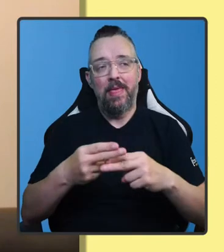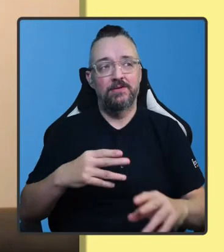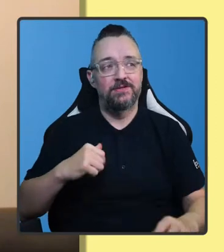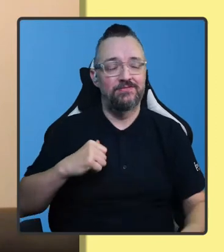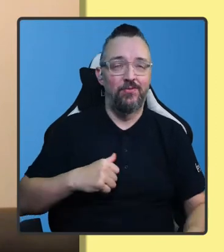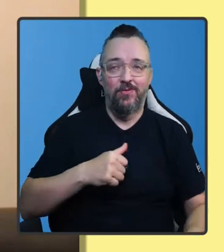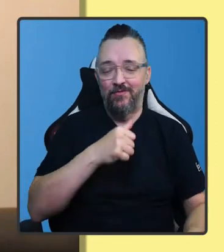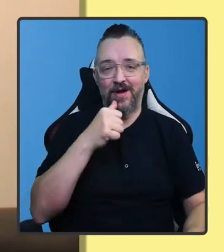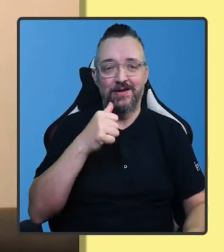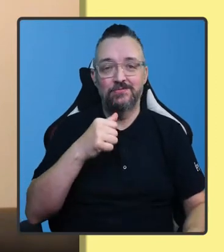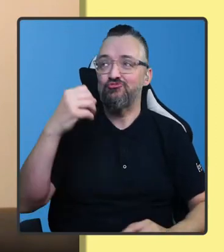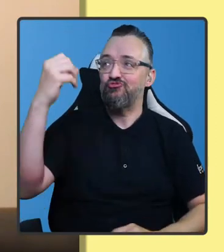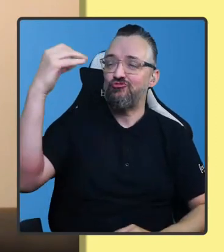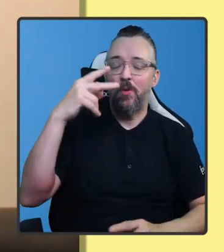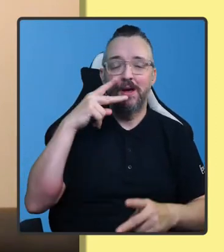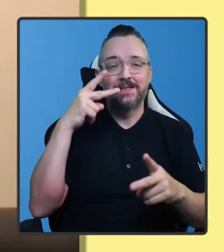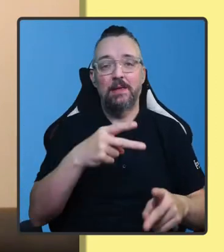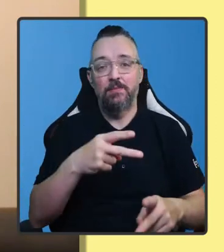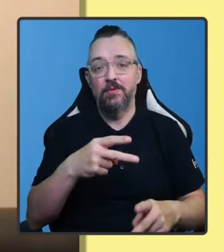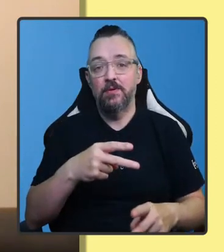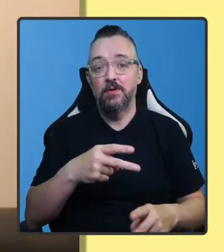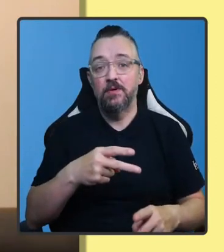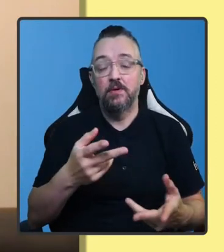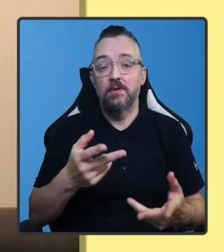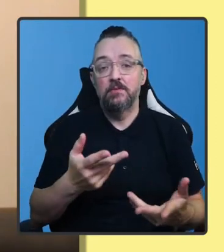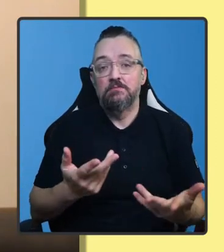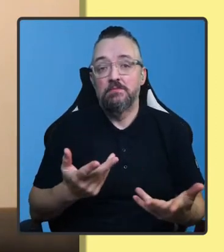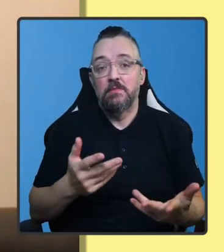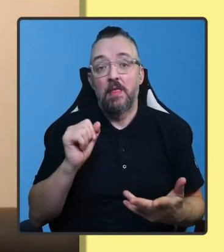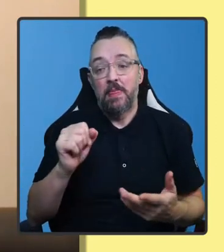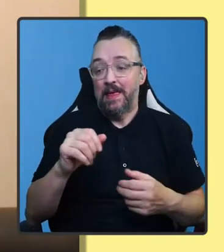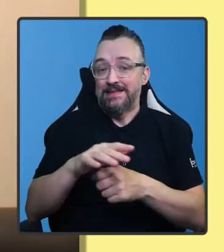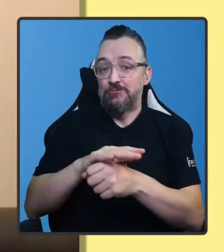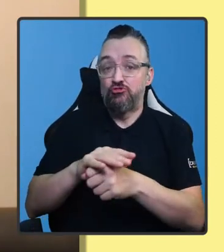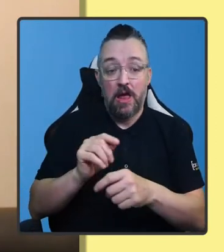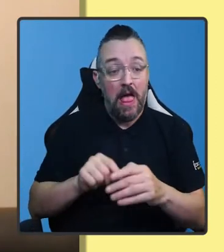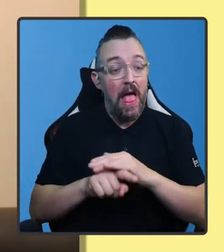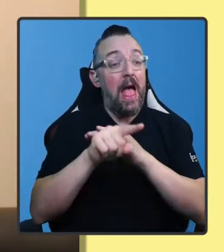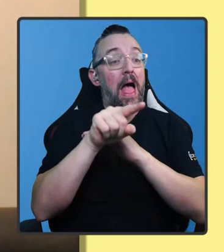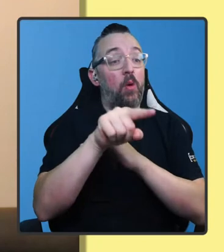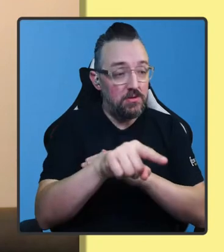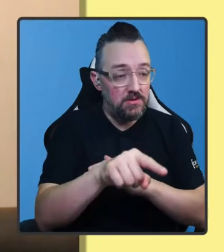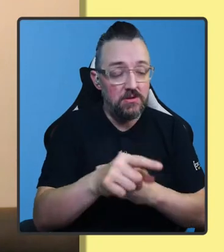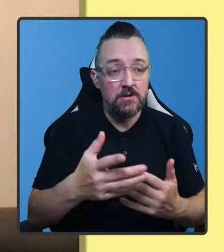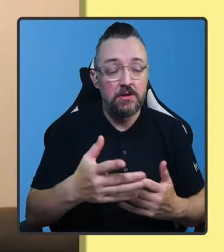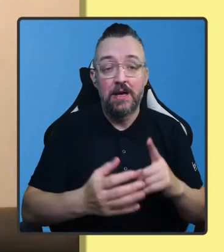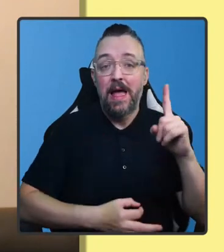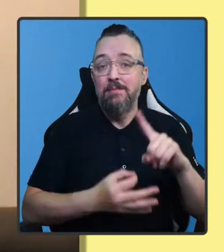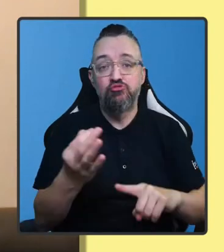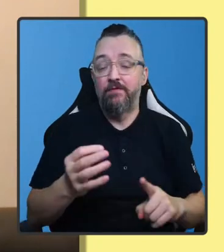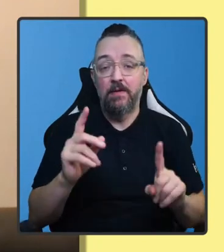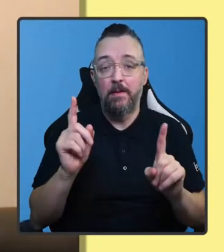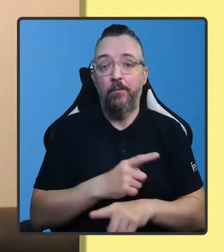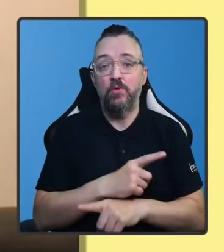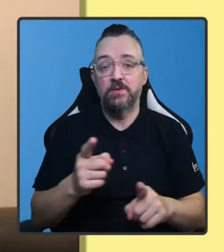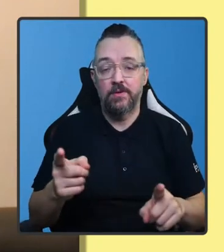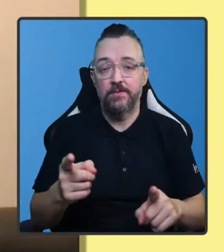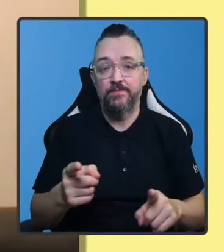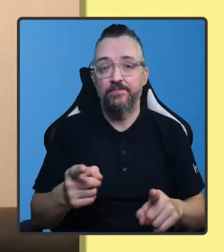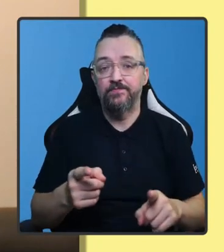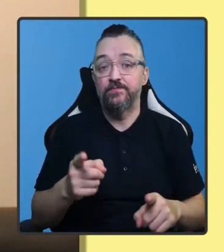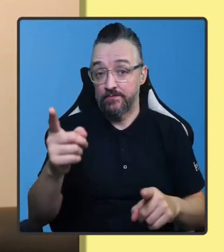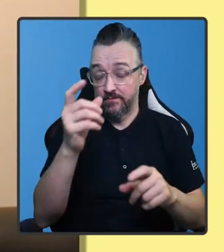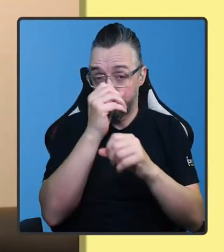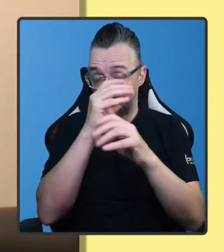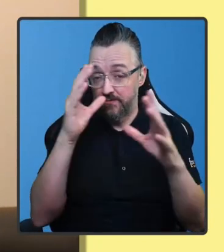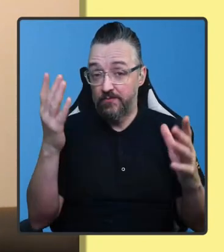and a place to sleep. They see no hope that their situation outside prison would be any better. Think about that for a